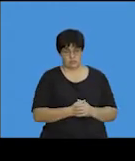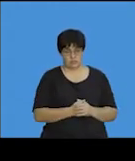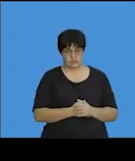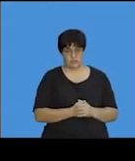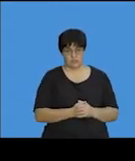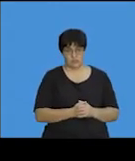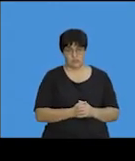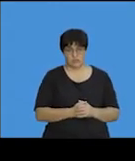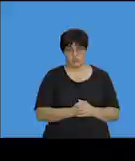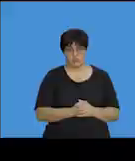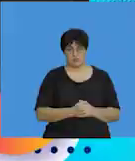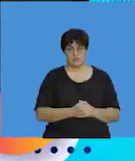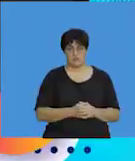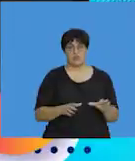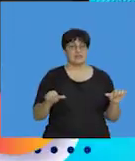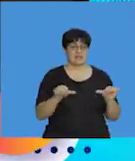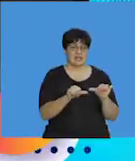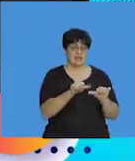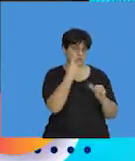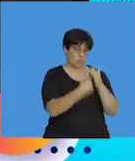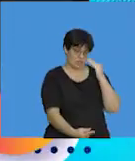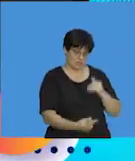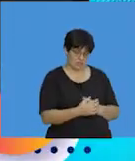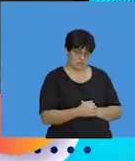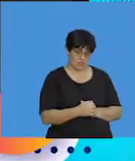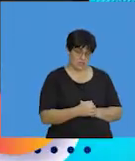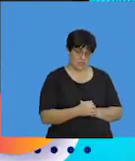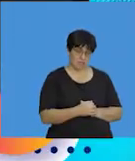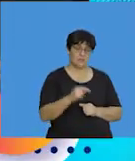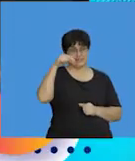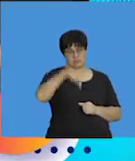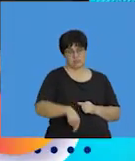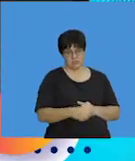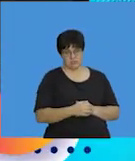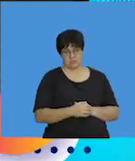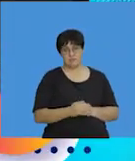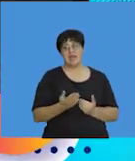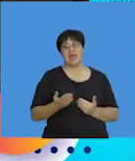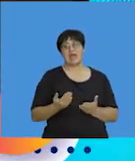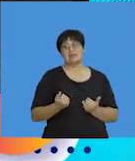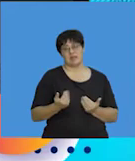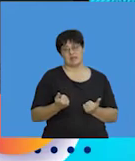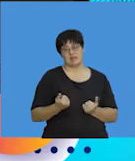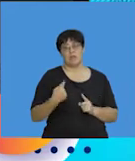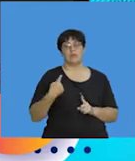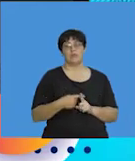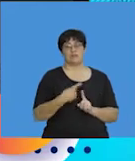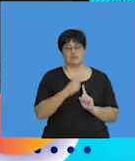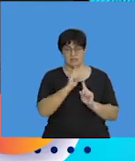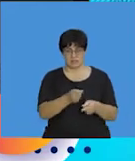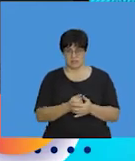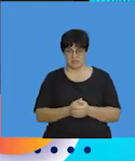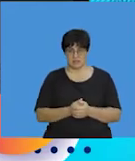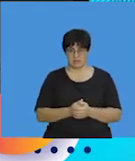magnitude. In other words, size only. But it's down, and I expected to get a